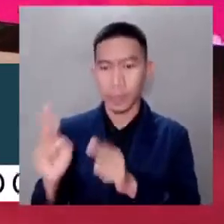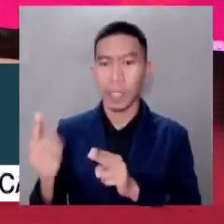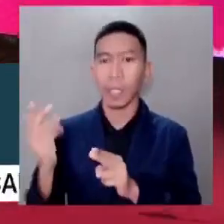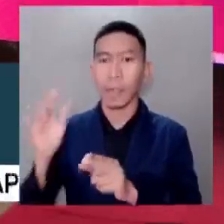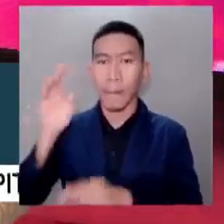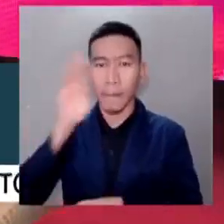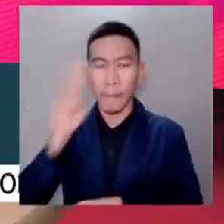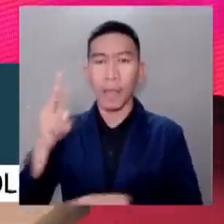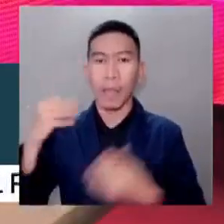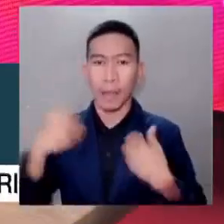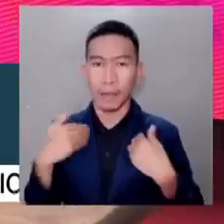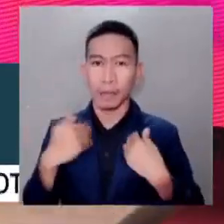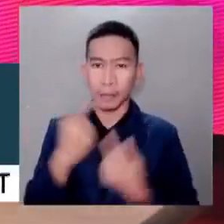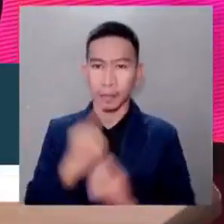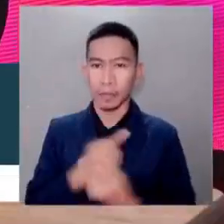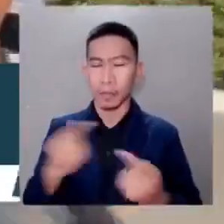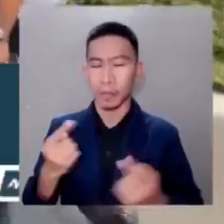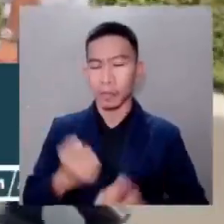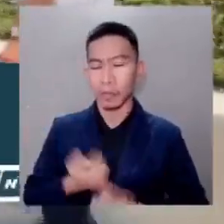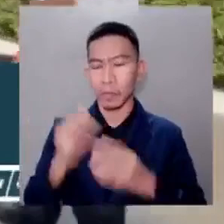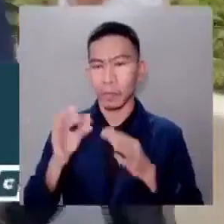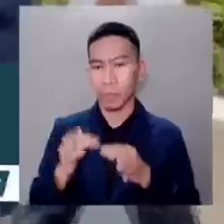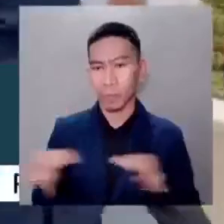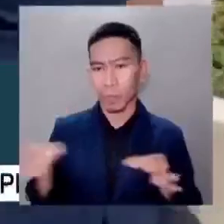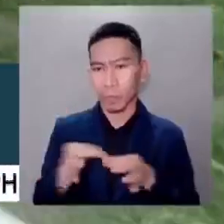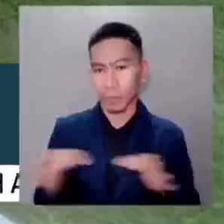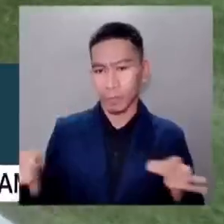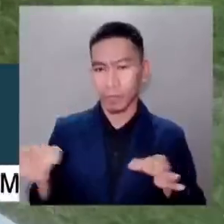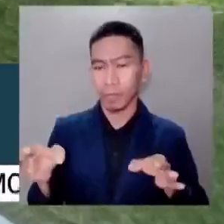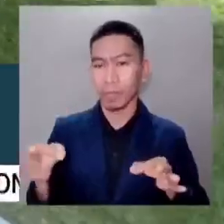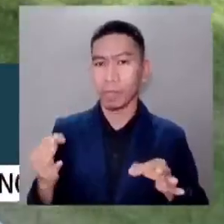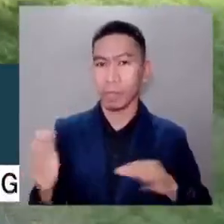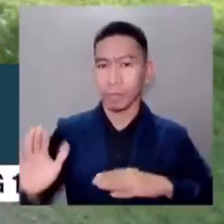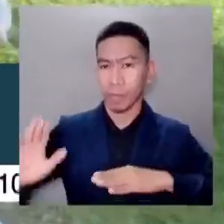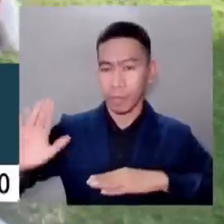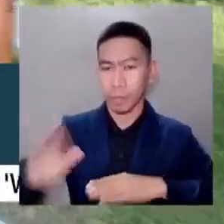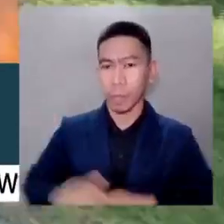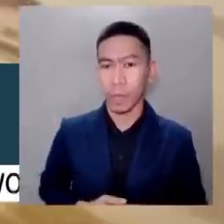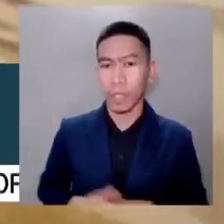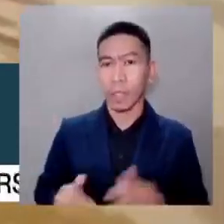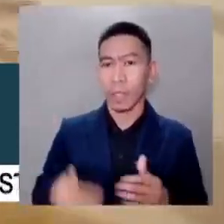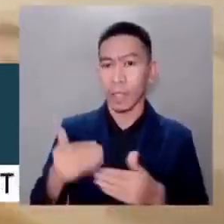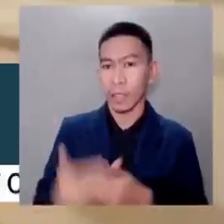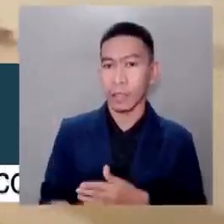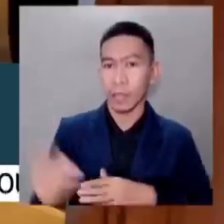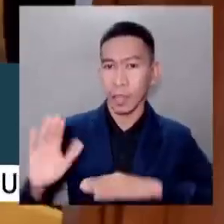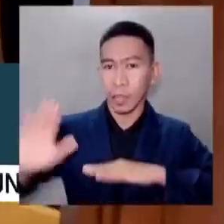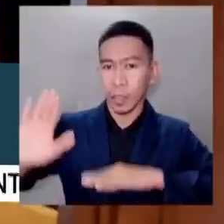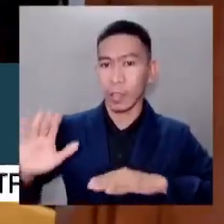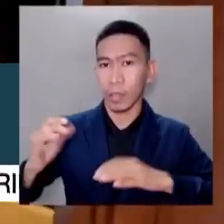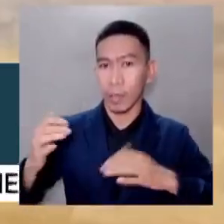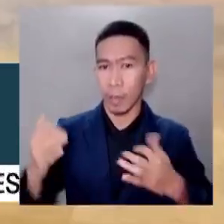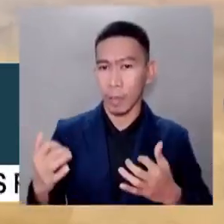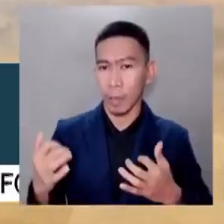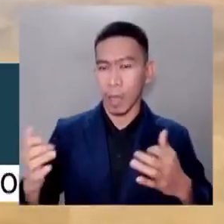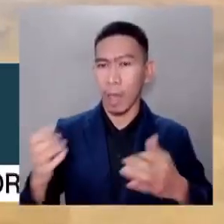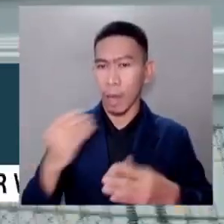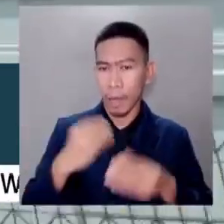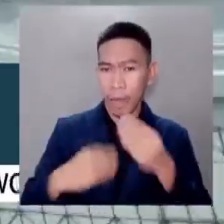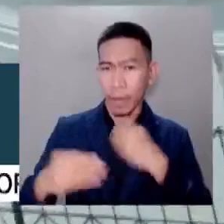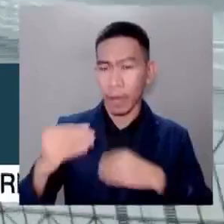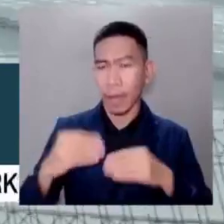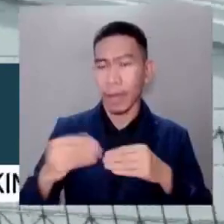yet bared the contents of the message. An inaugural reception for other officials and foreign dignitaries will be held